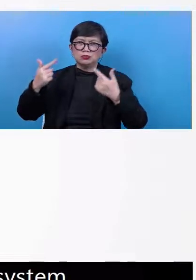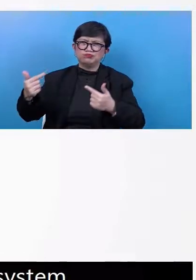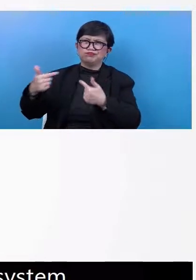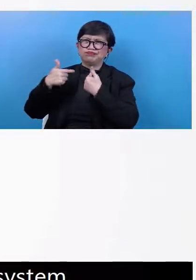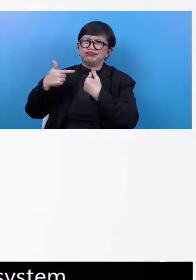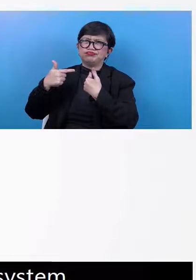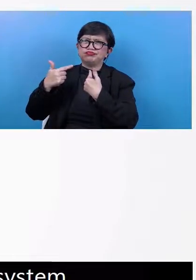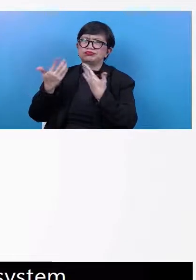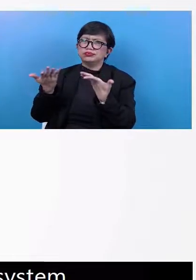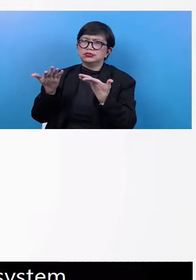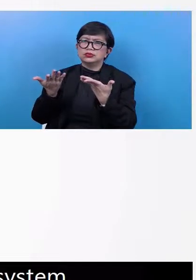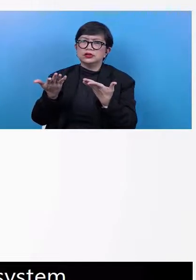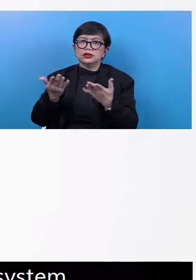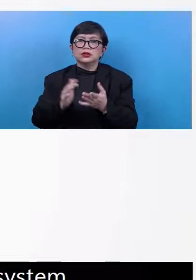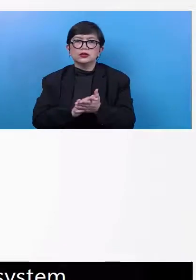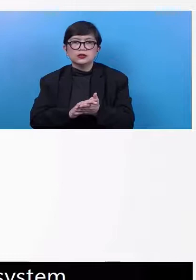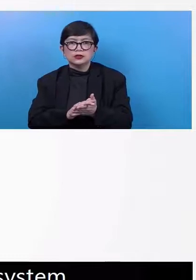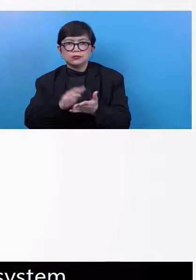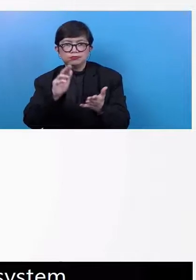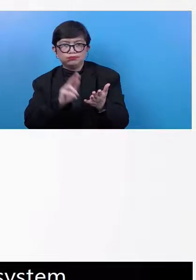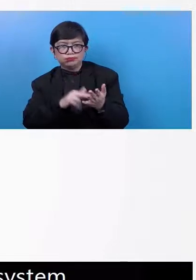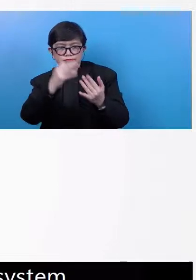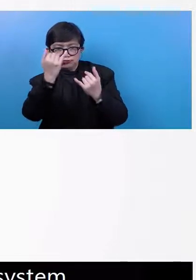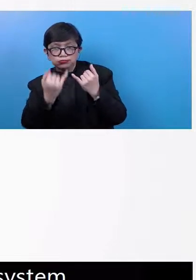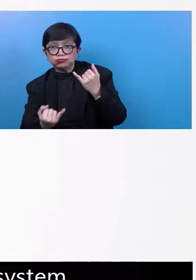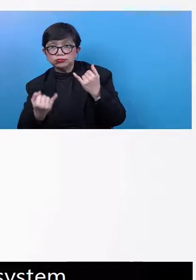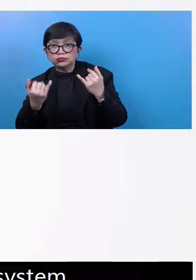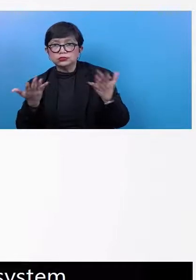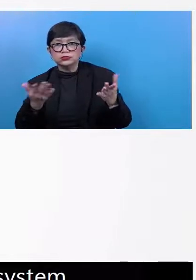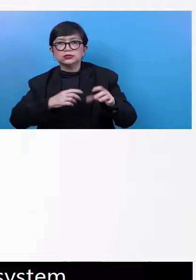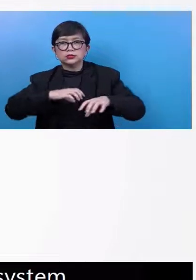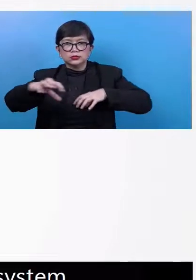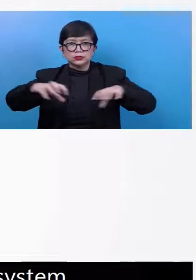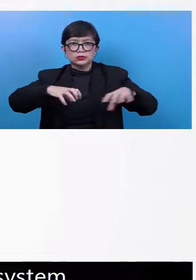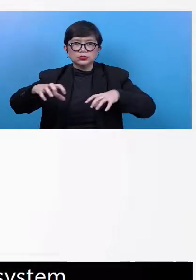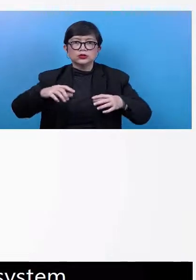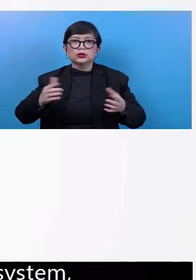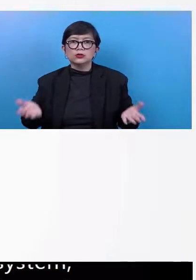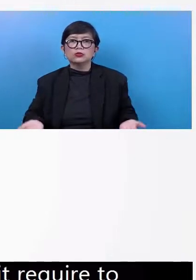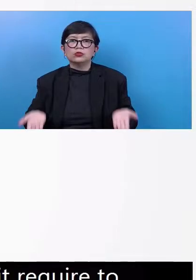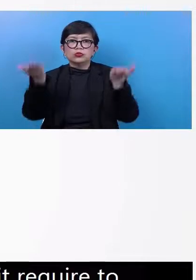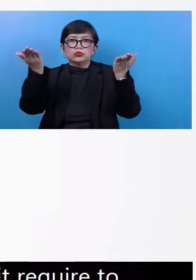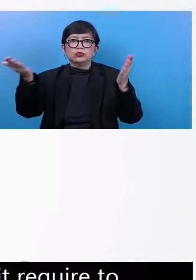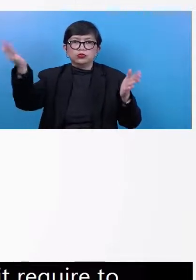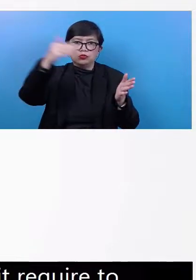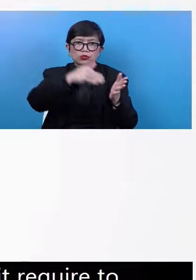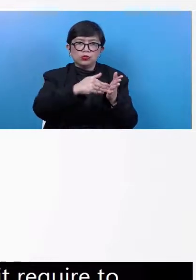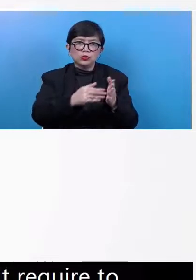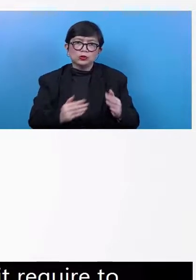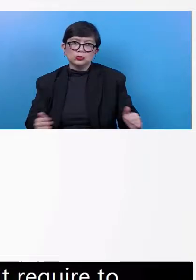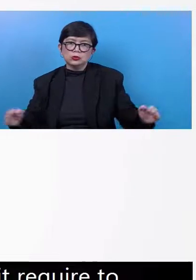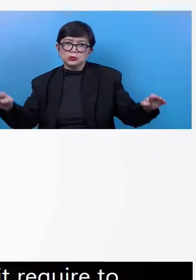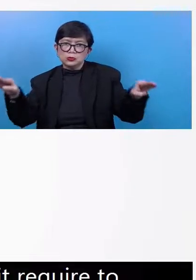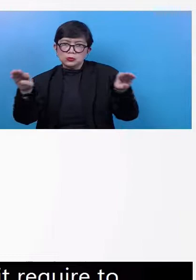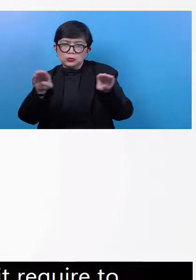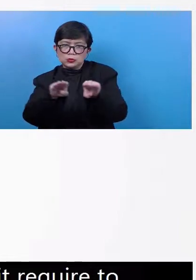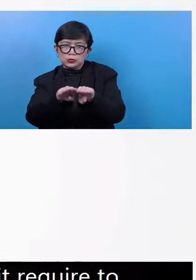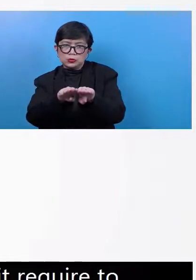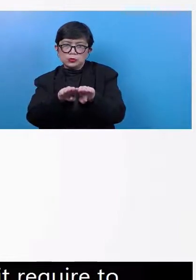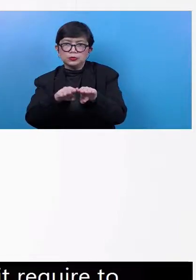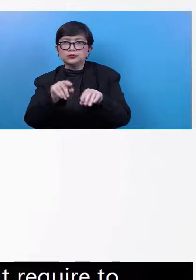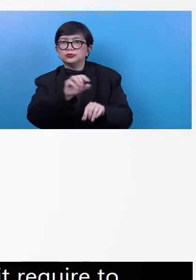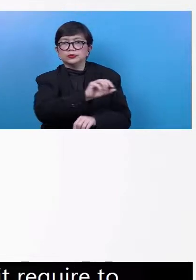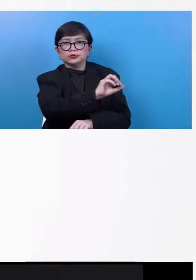And then ultimately, what might we do to recover from and adapt to lost functions and through disruption?